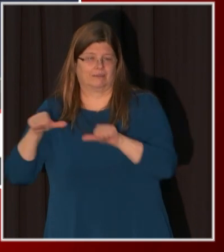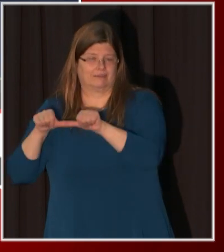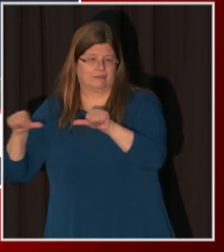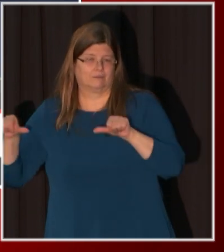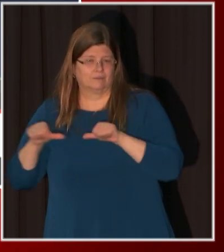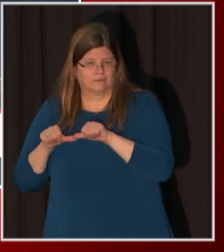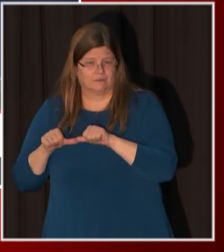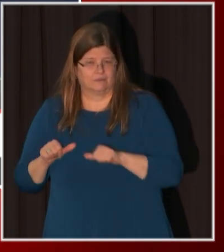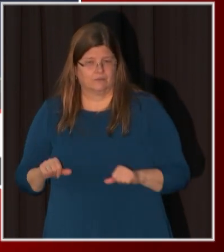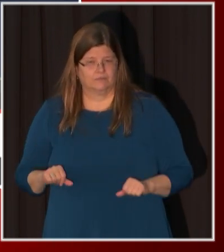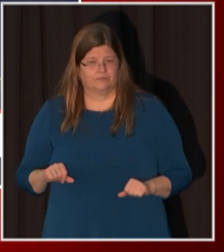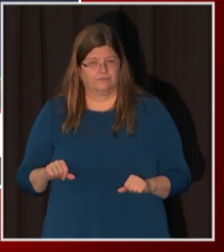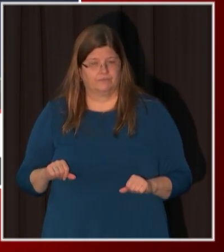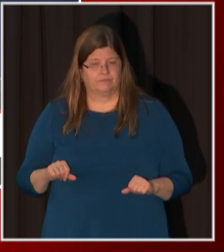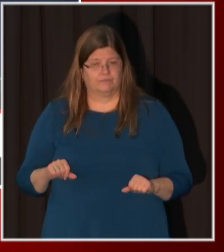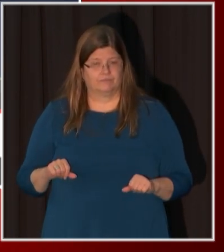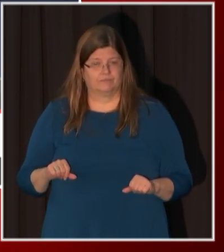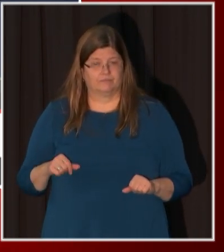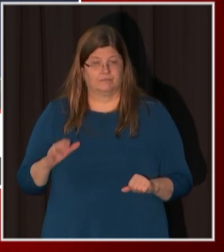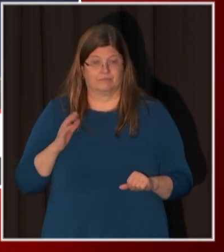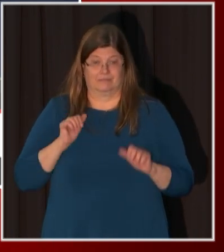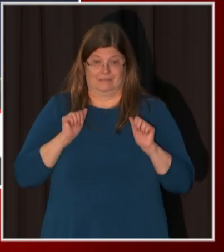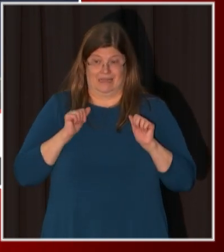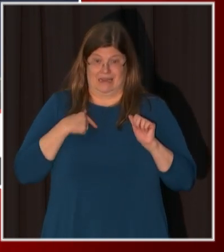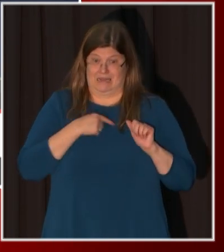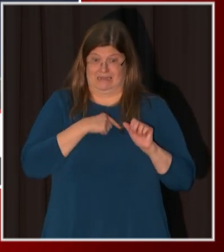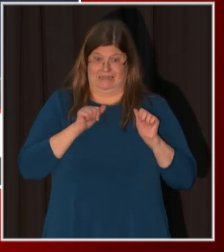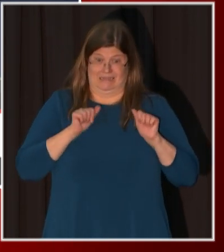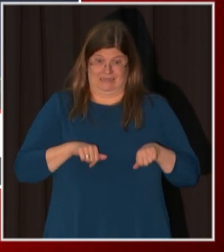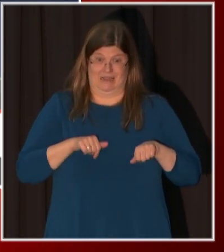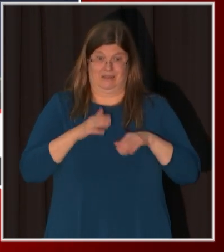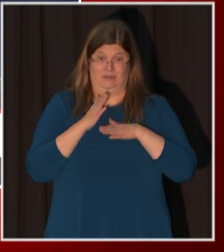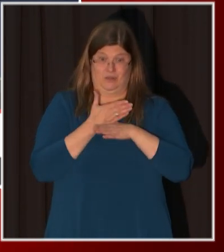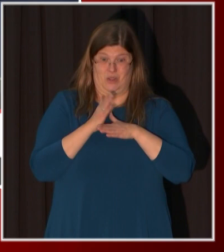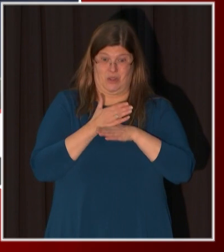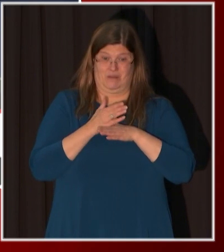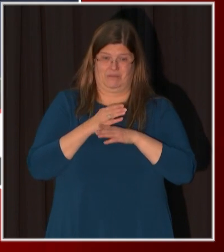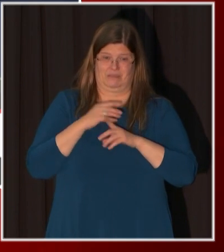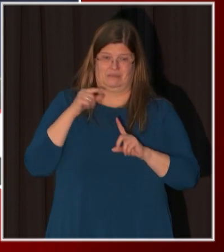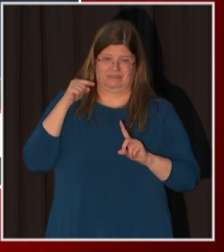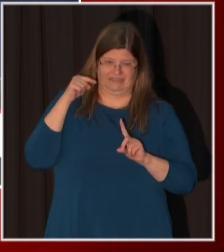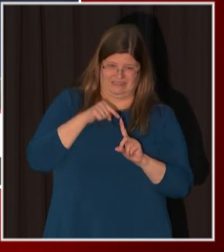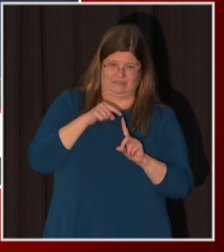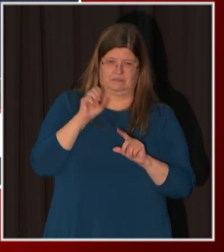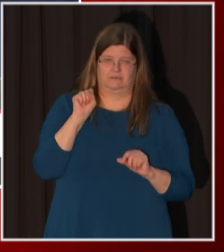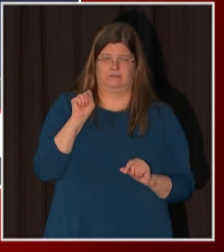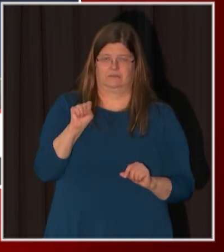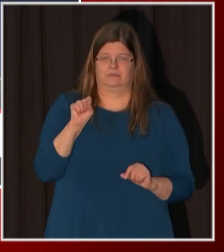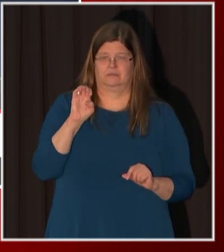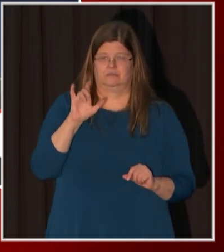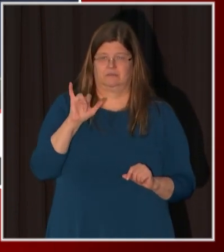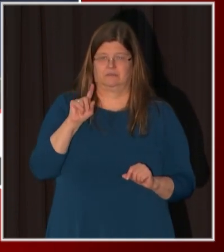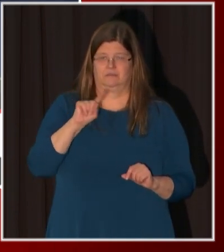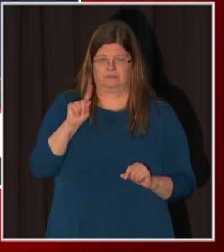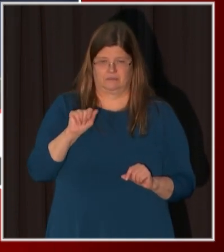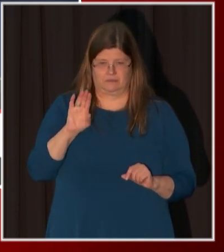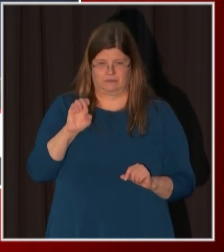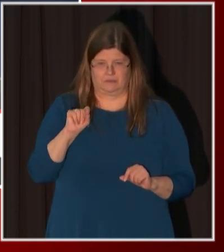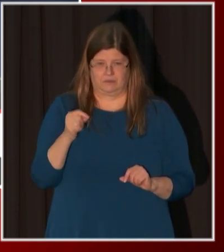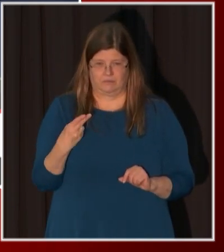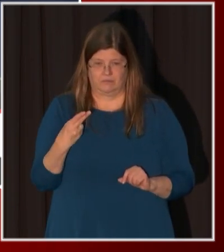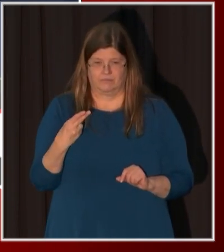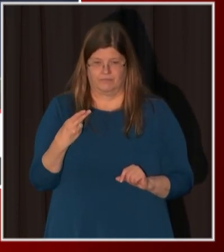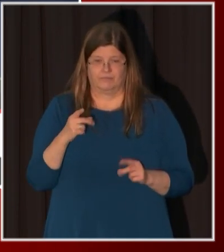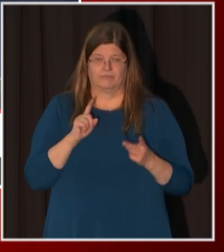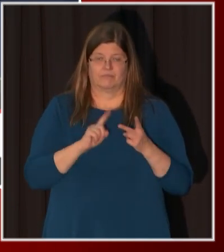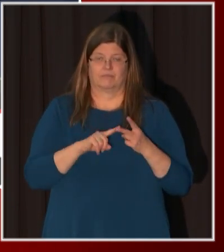is our healthcare providers at St. Elizabeth's or at FEMS, and those are the numbers that we